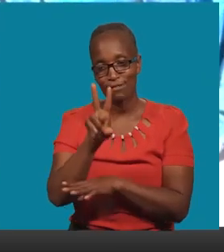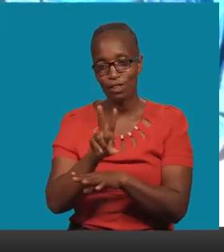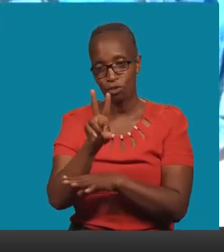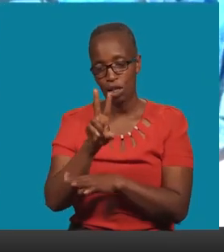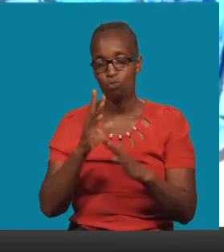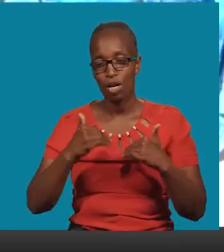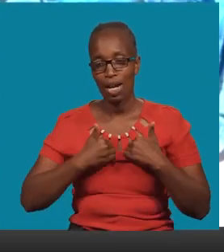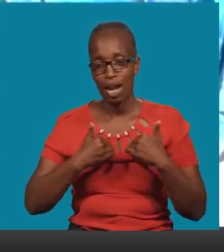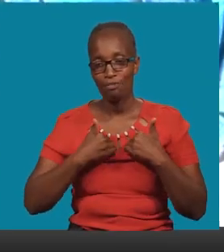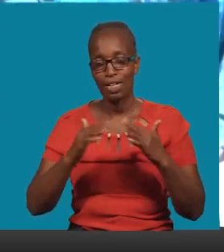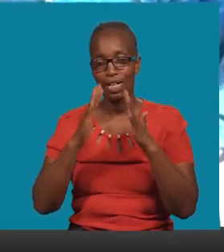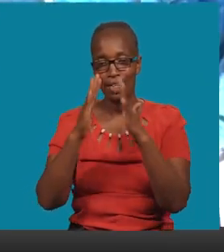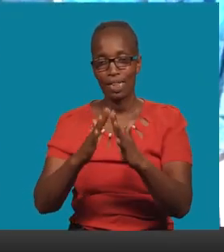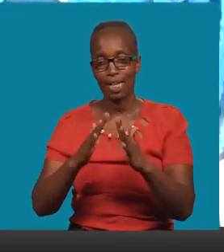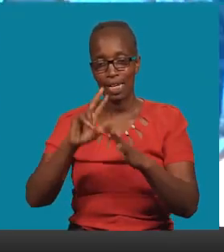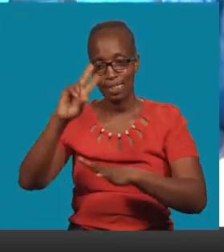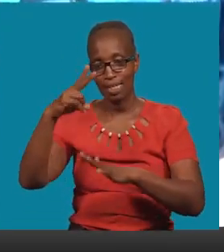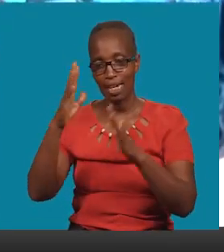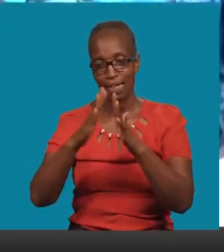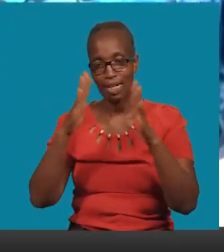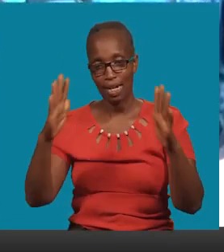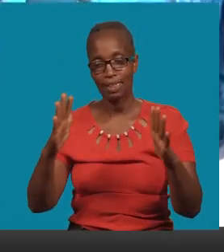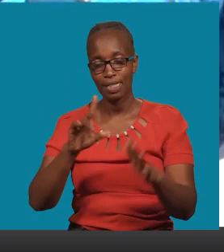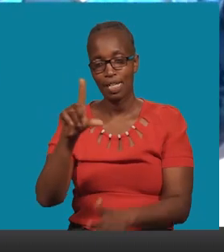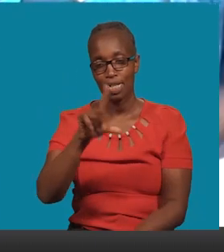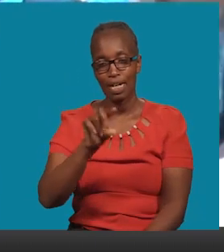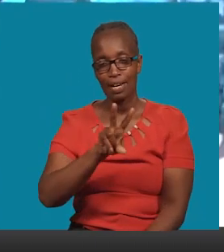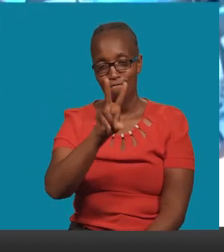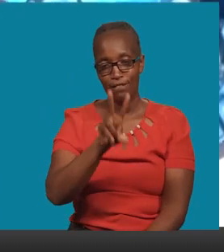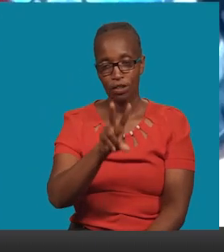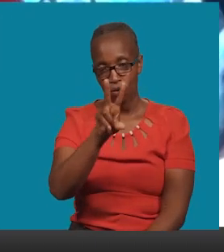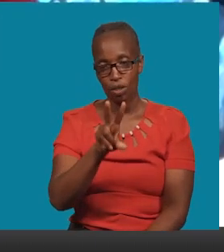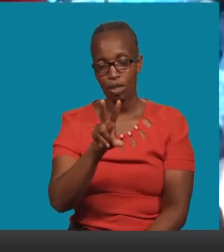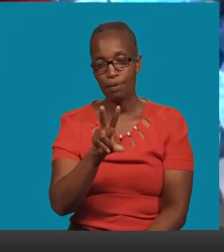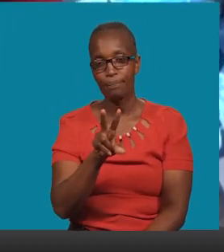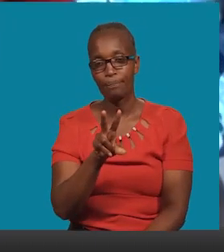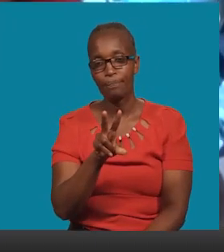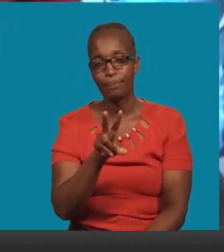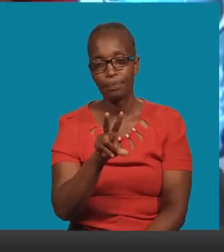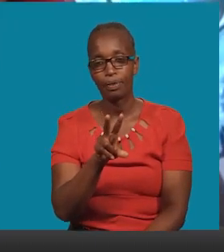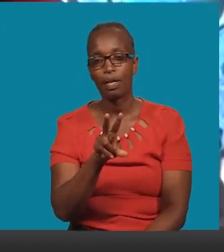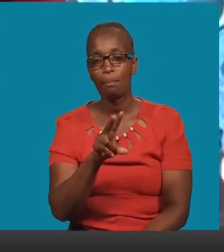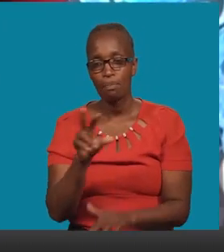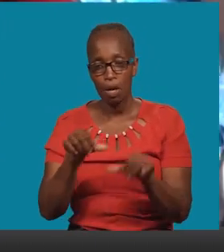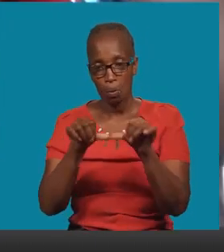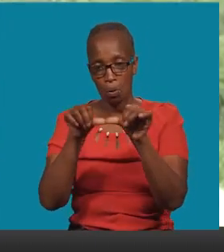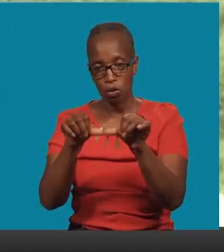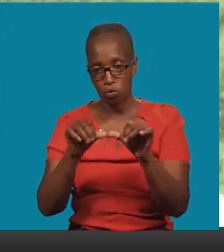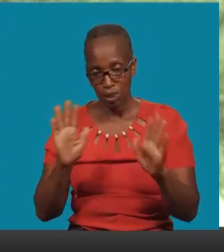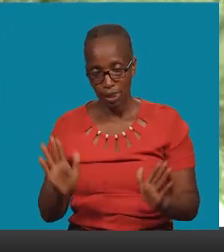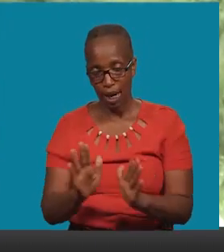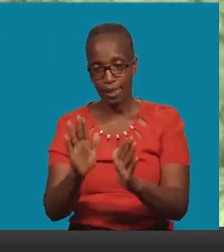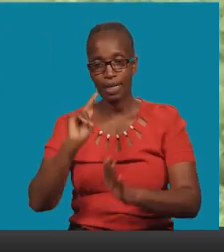Lake Victoria. We host the second largest part of Lake Victoria within the 5 counties that host Lake